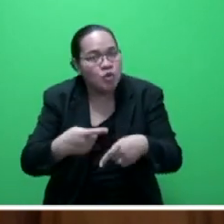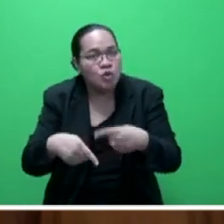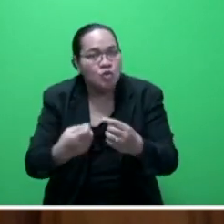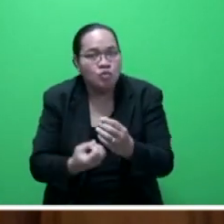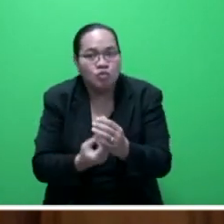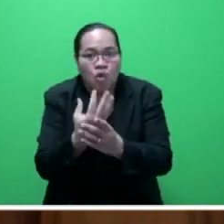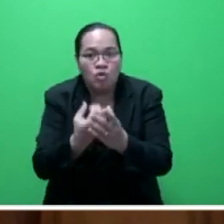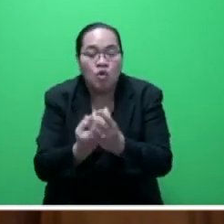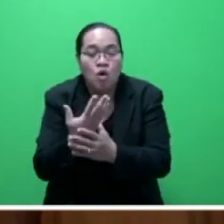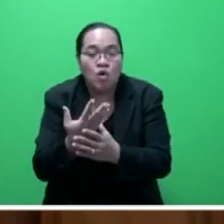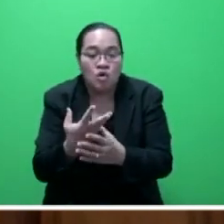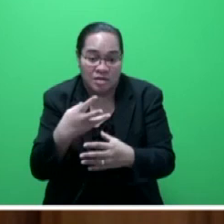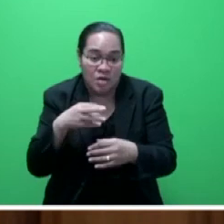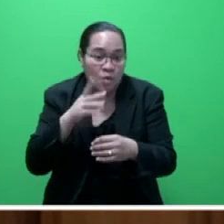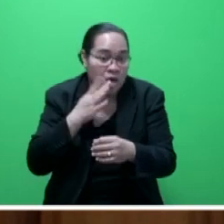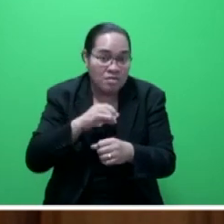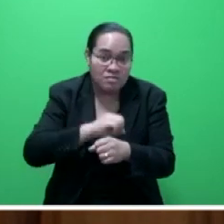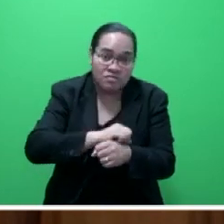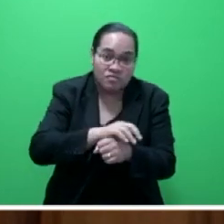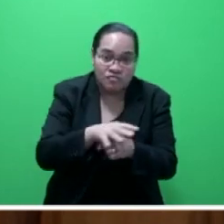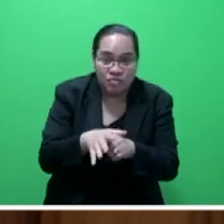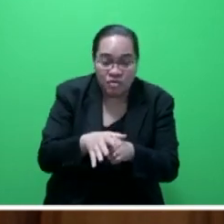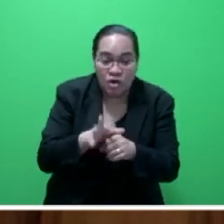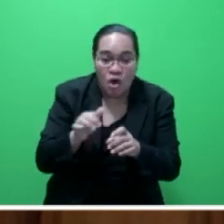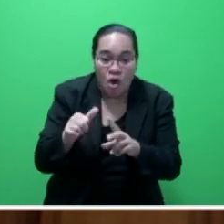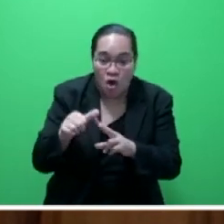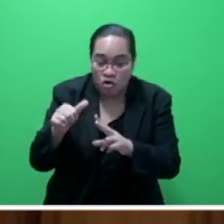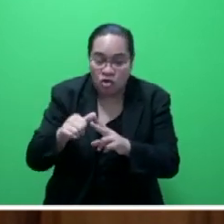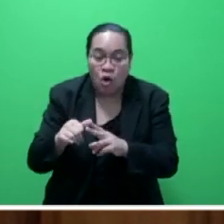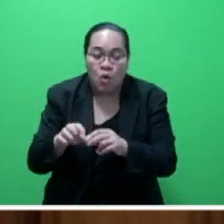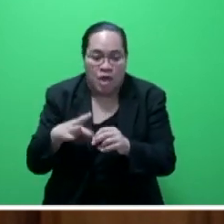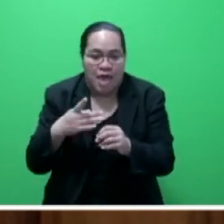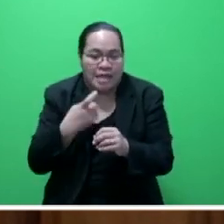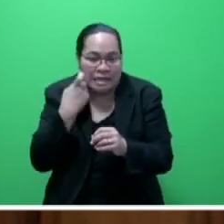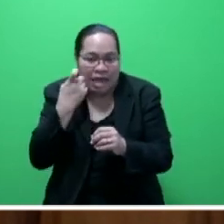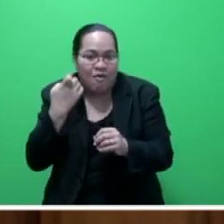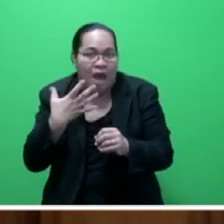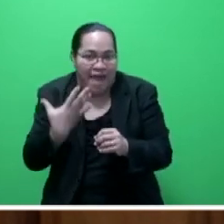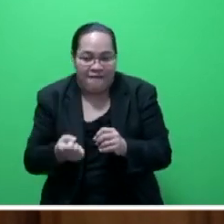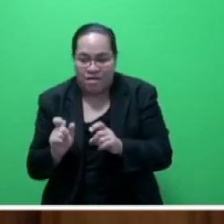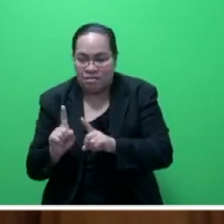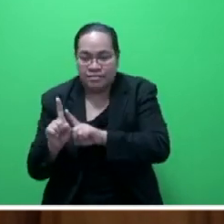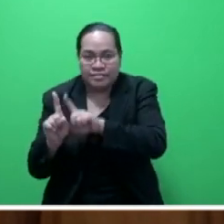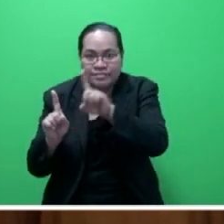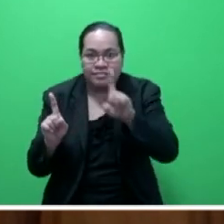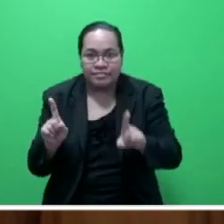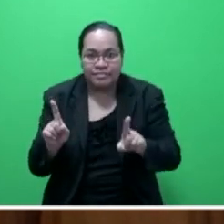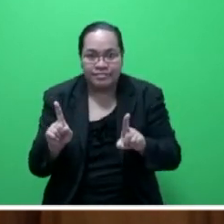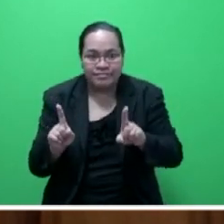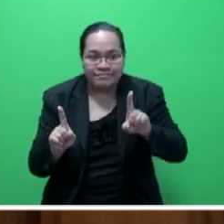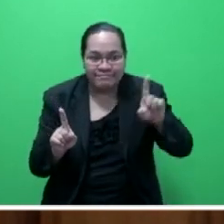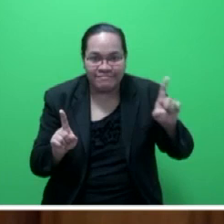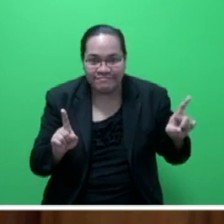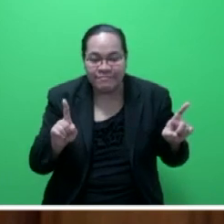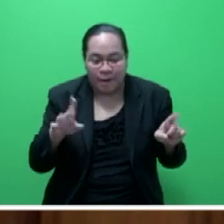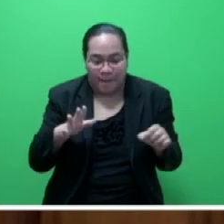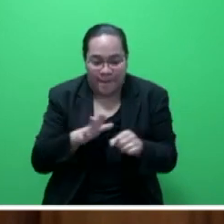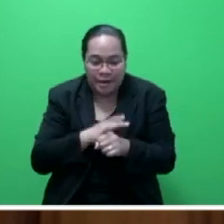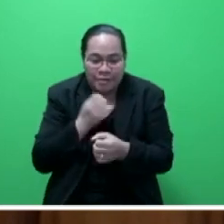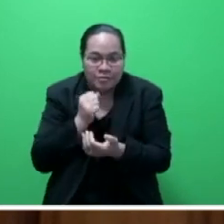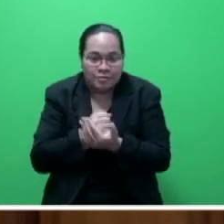within the COVID-19 social distancing measures. We aim to progress in earnest in the